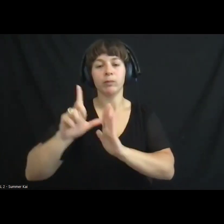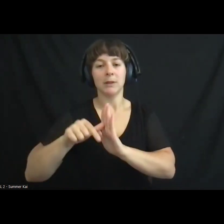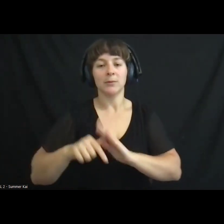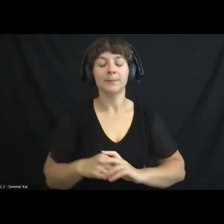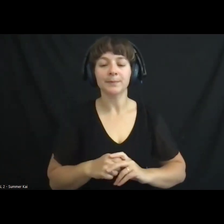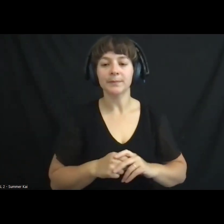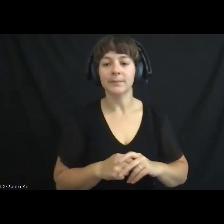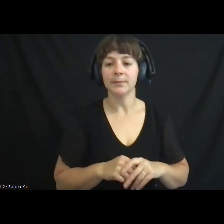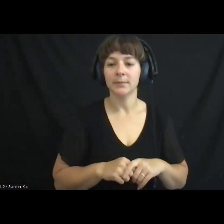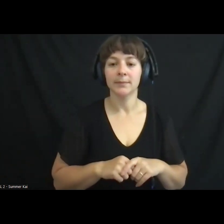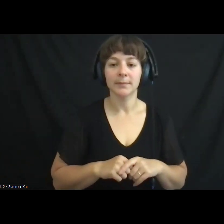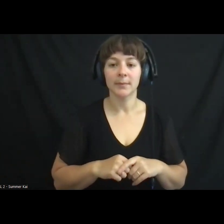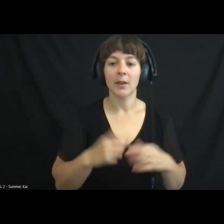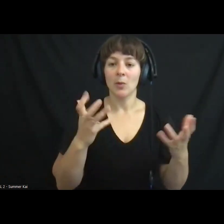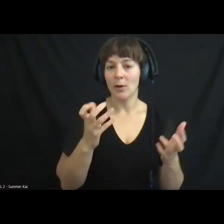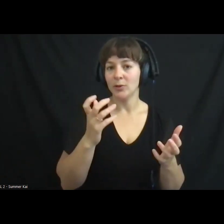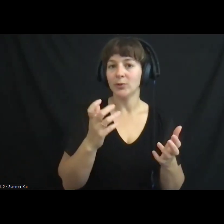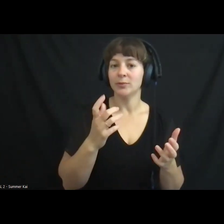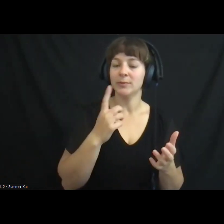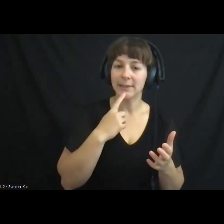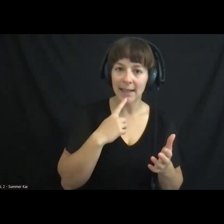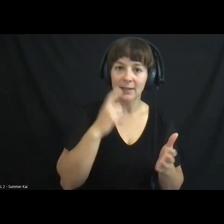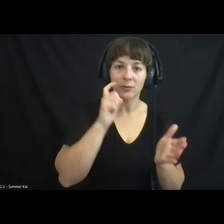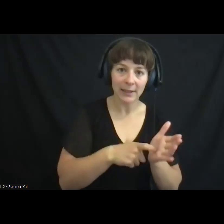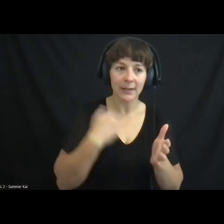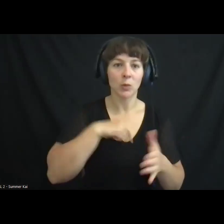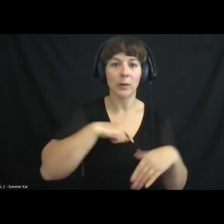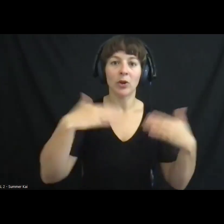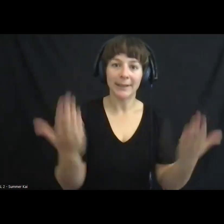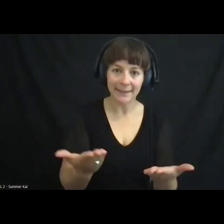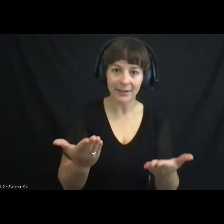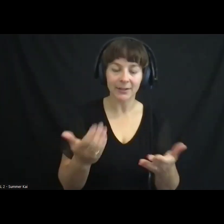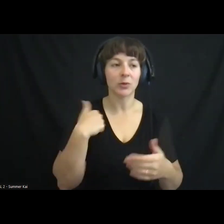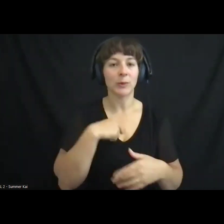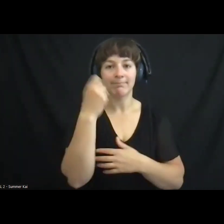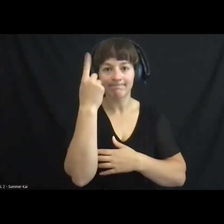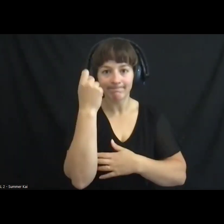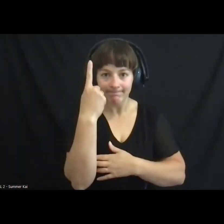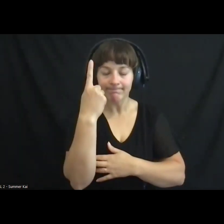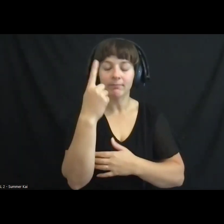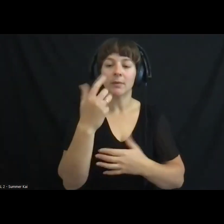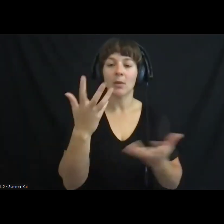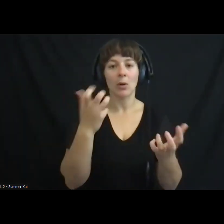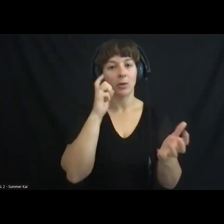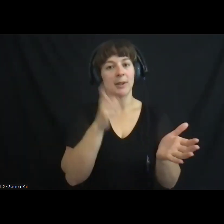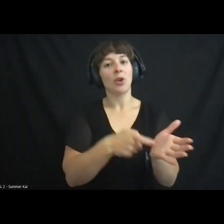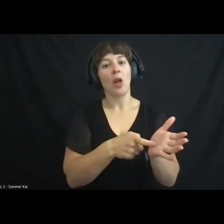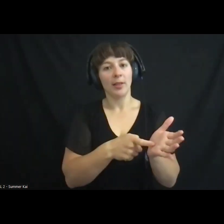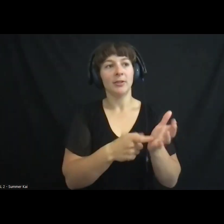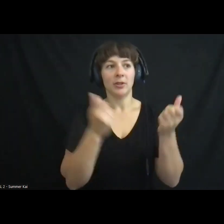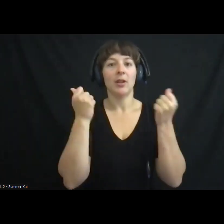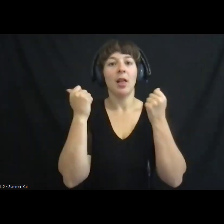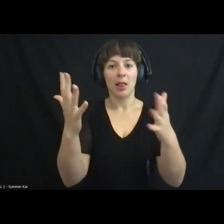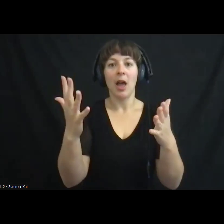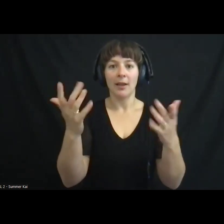we just want to say that we are here with you, we understand, and acknowledge that a lot is going on as